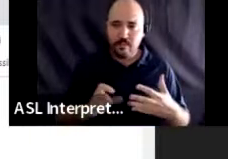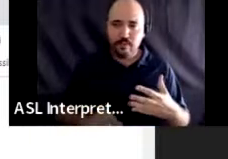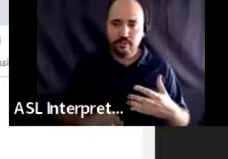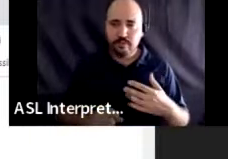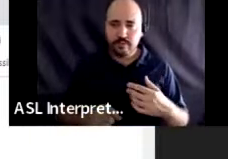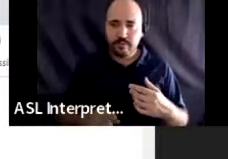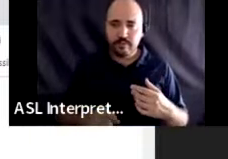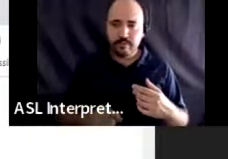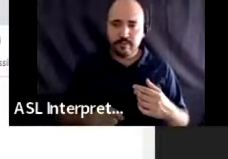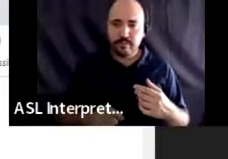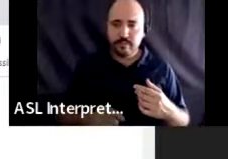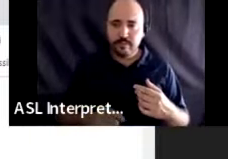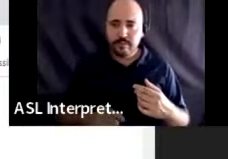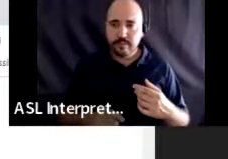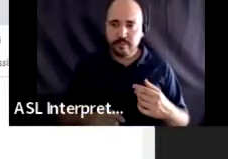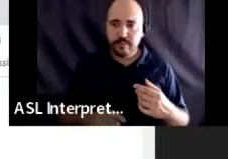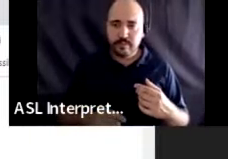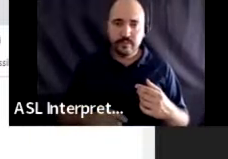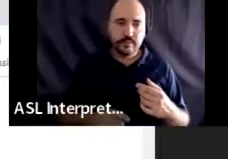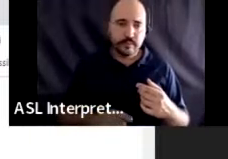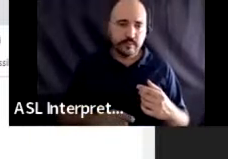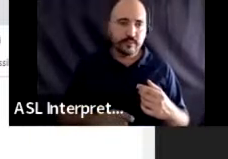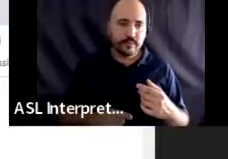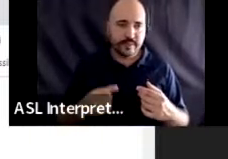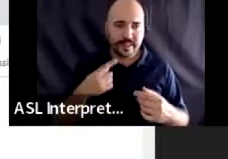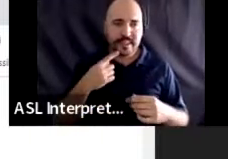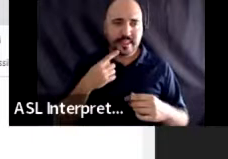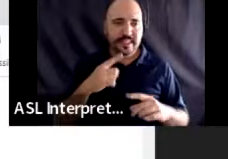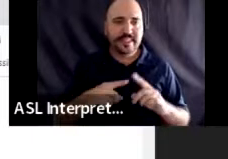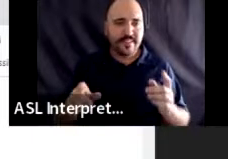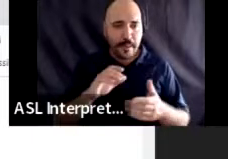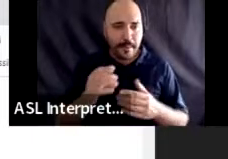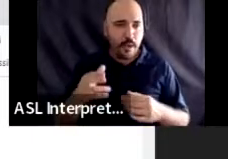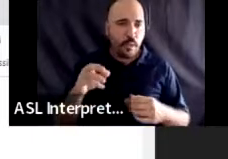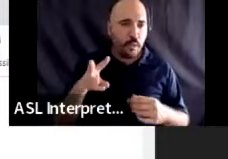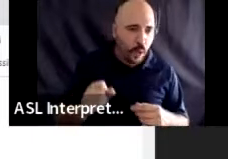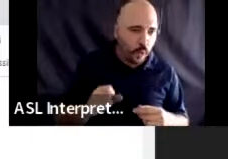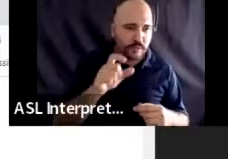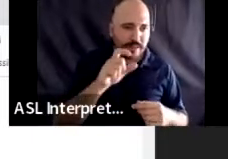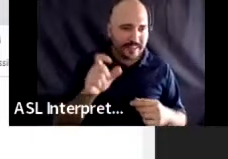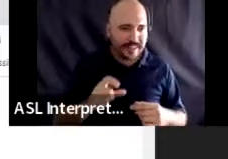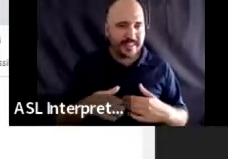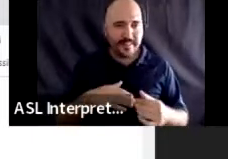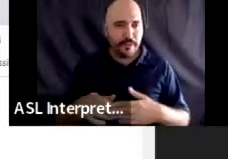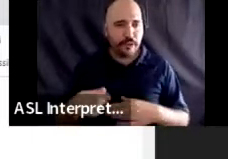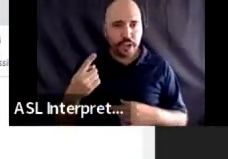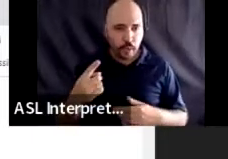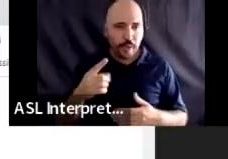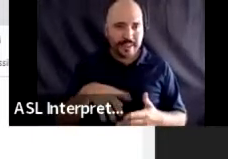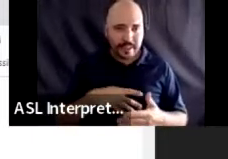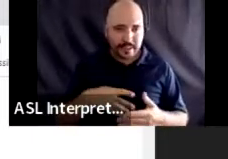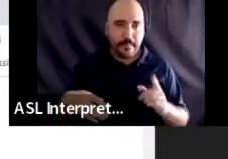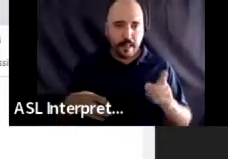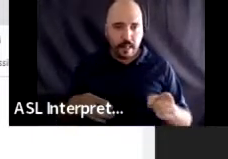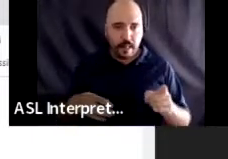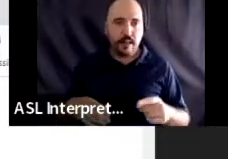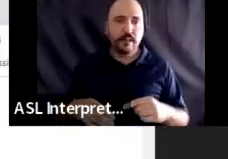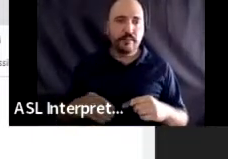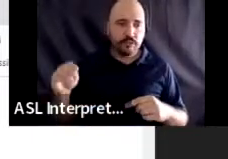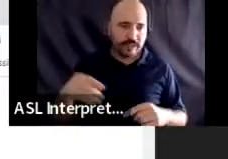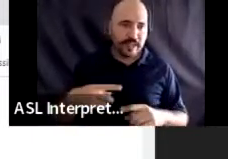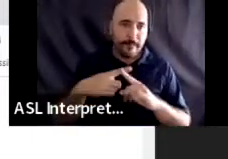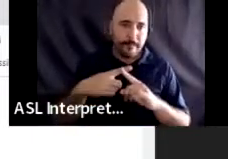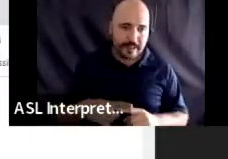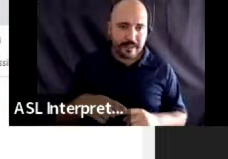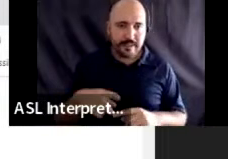5. Column 1. Right. Row So 1. it's saying that it has different amounts of rows, even though it's just one table. Percent positive. Percent of people tested who